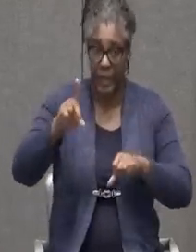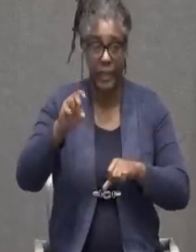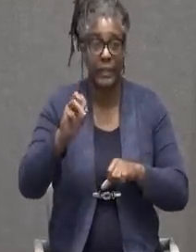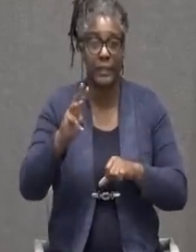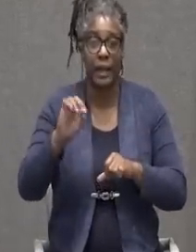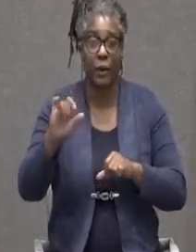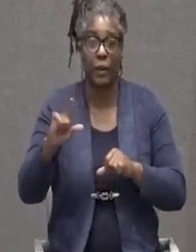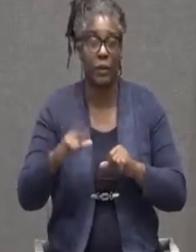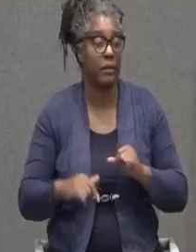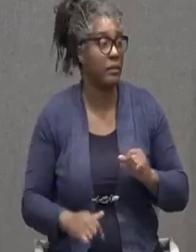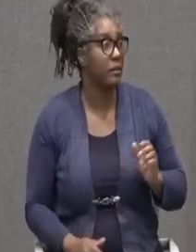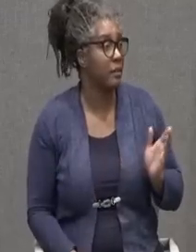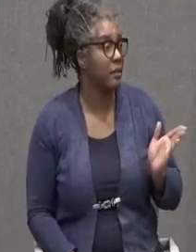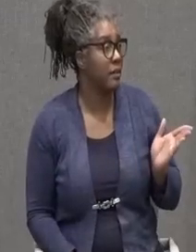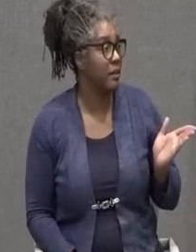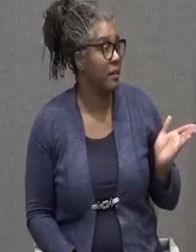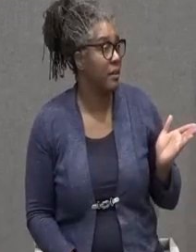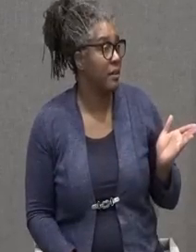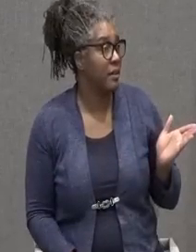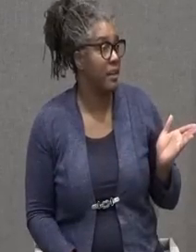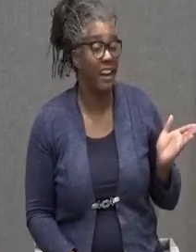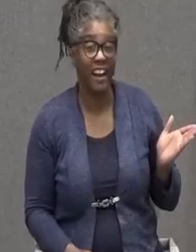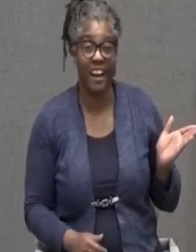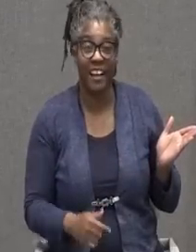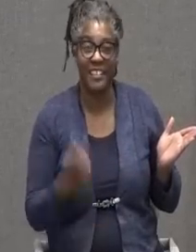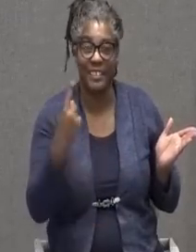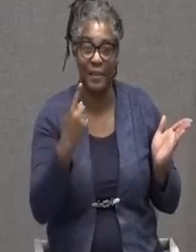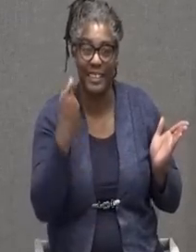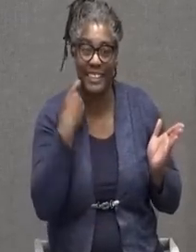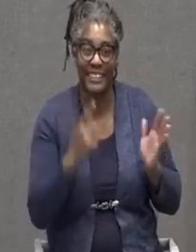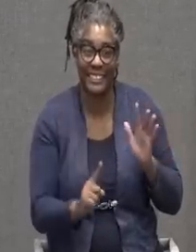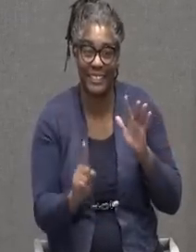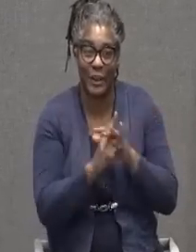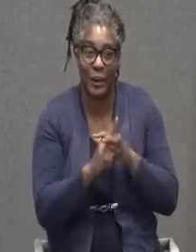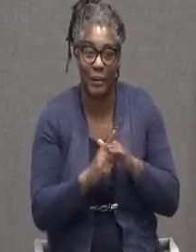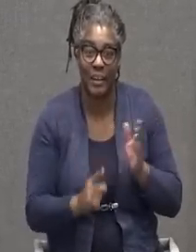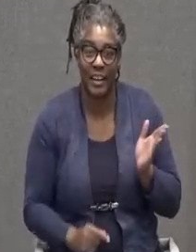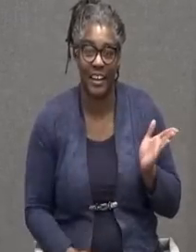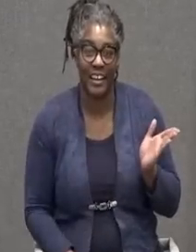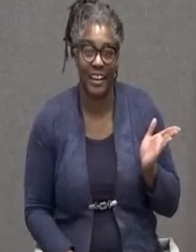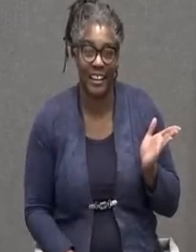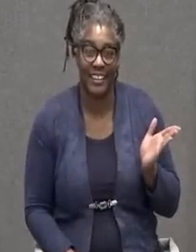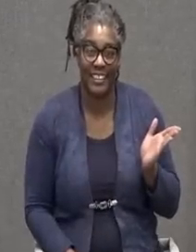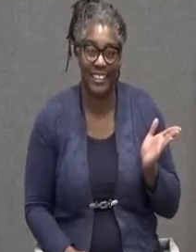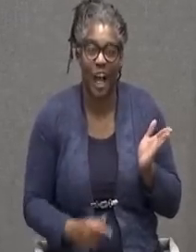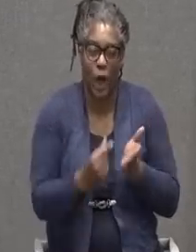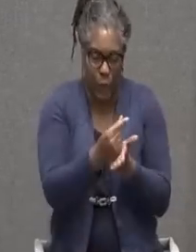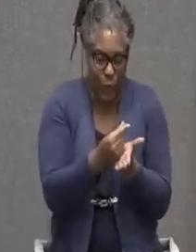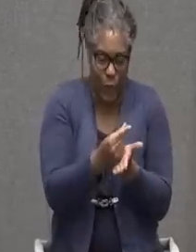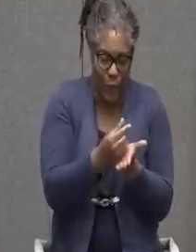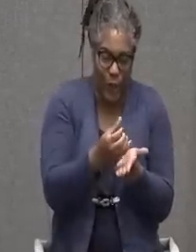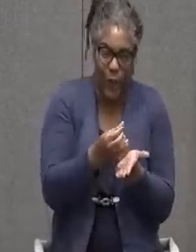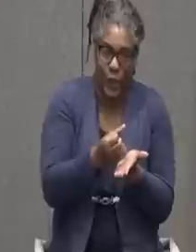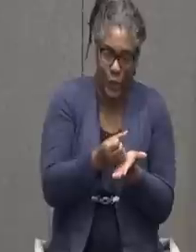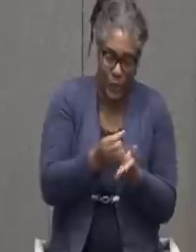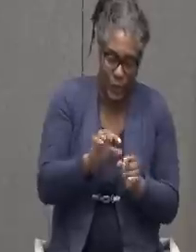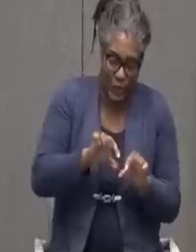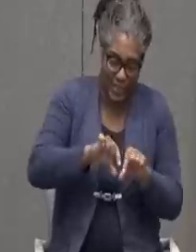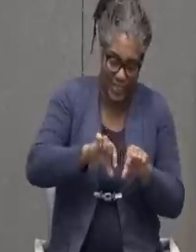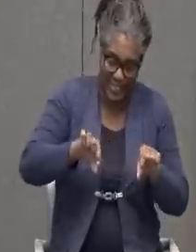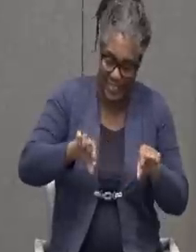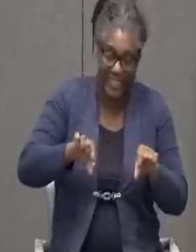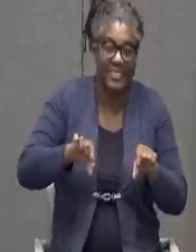And look what just appeared here. Glue sticks. So I highly suggest to use